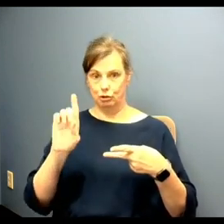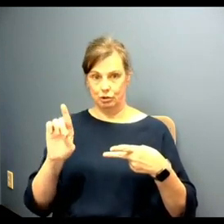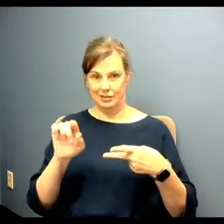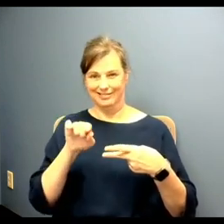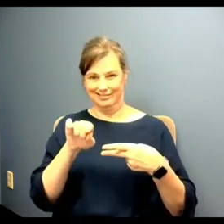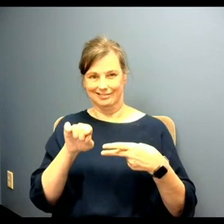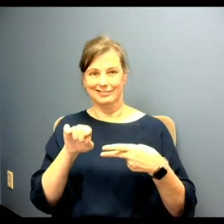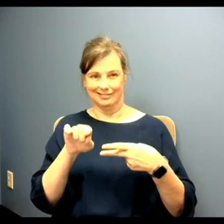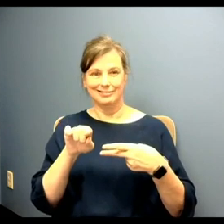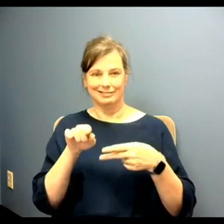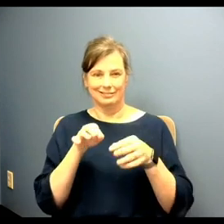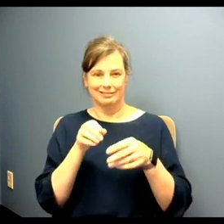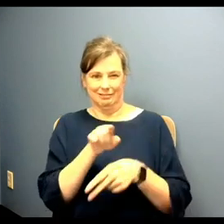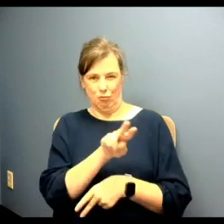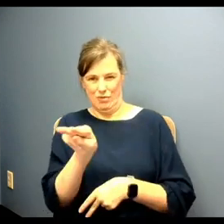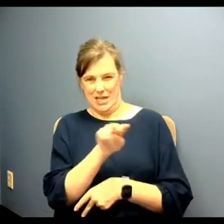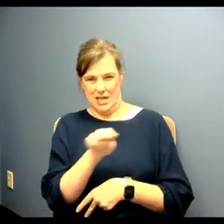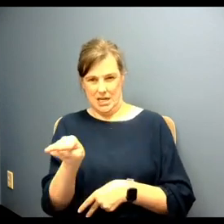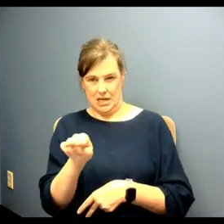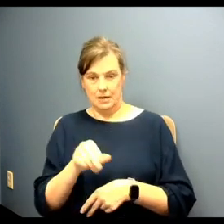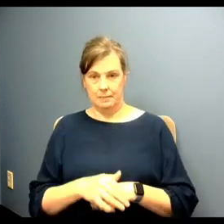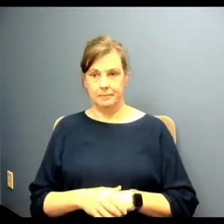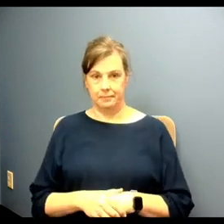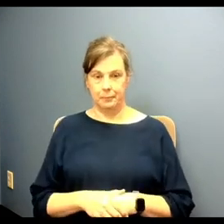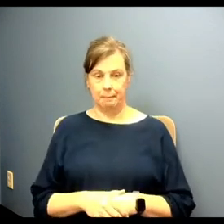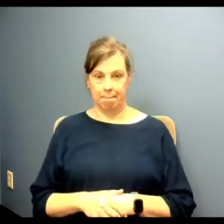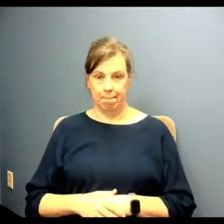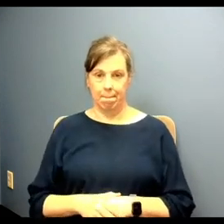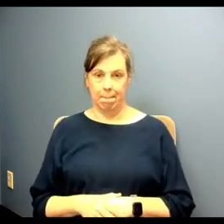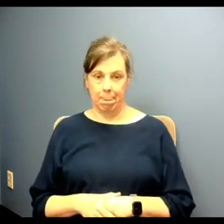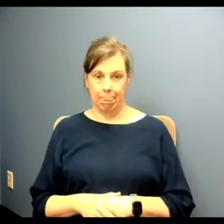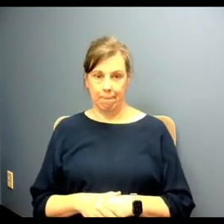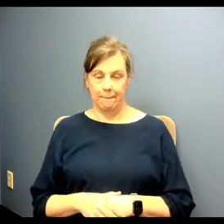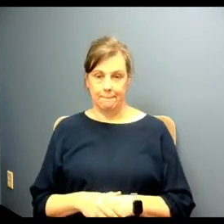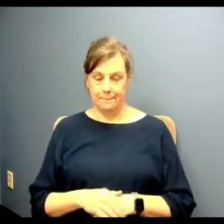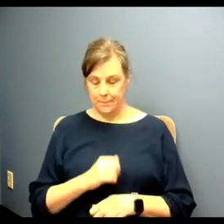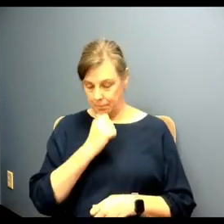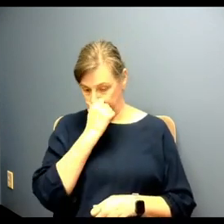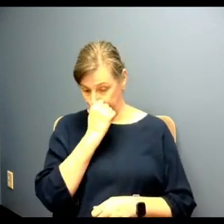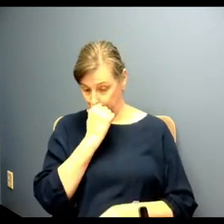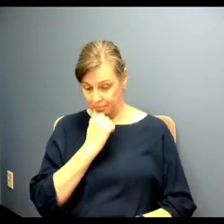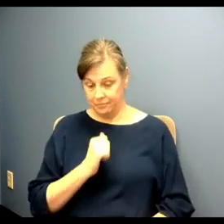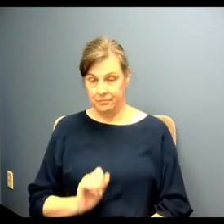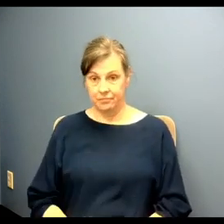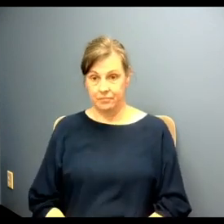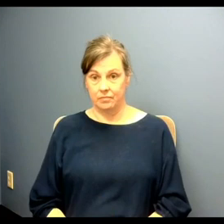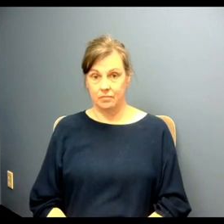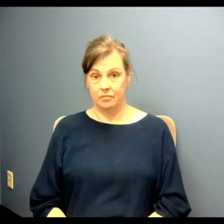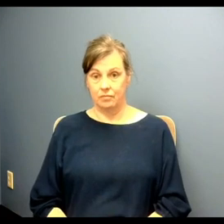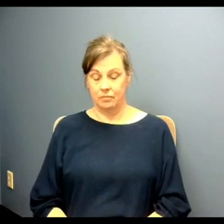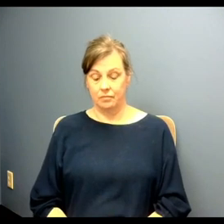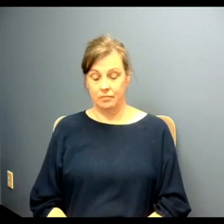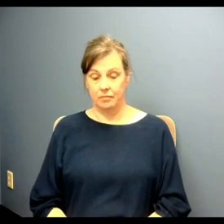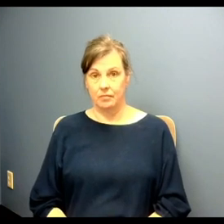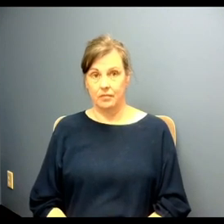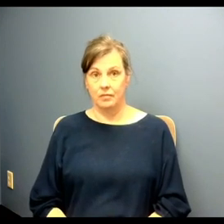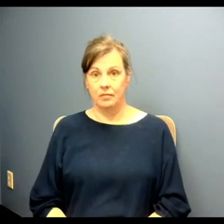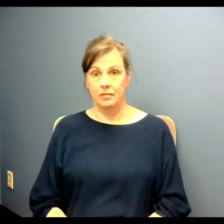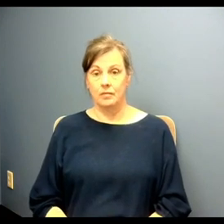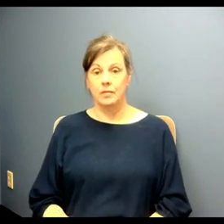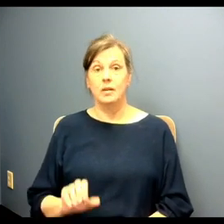in a transaction changing their behavior in a way that is hidden and costly to the other